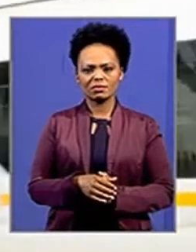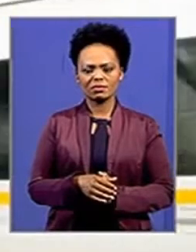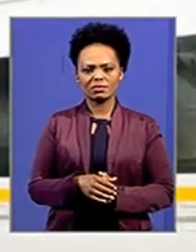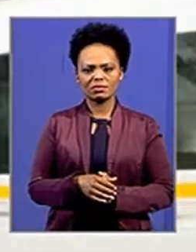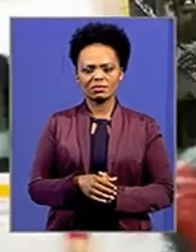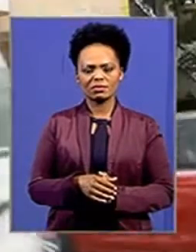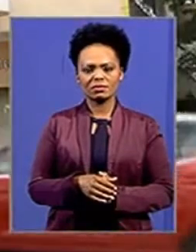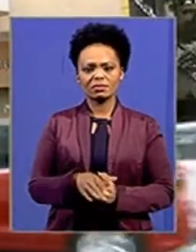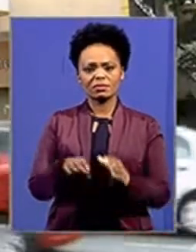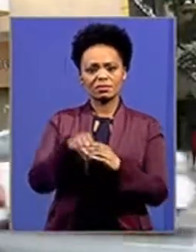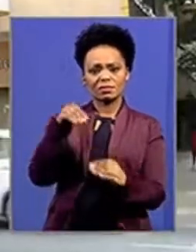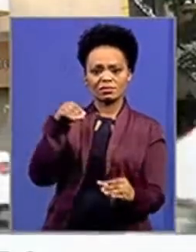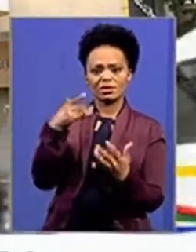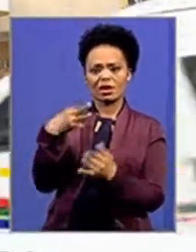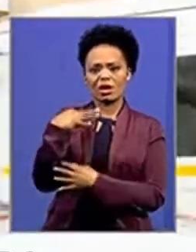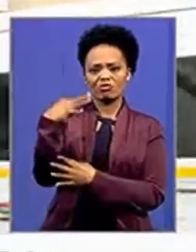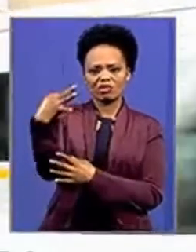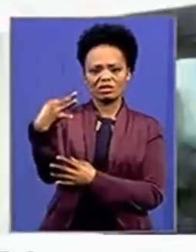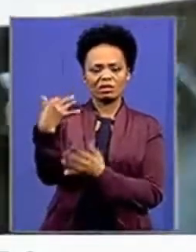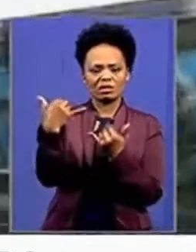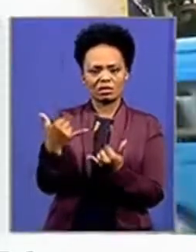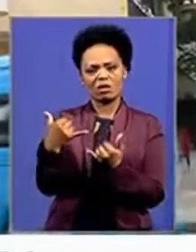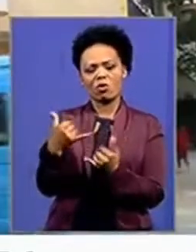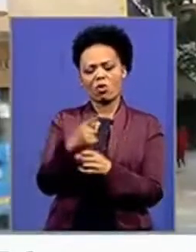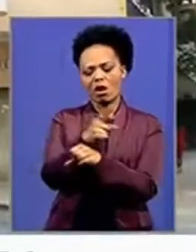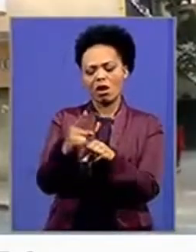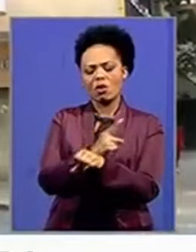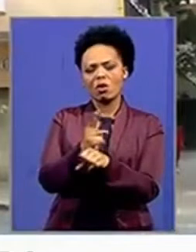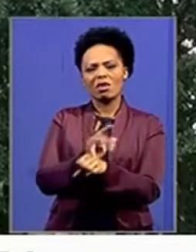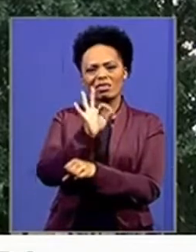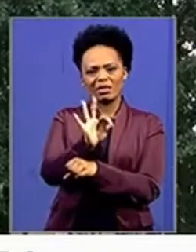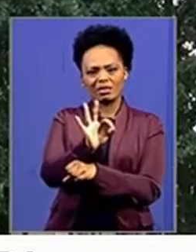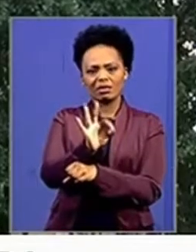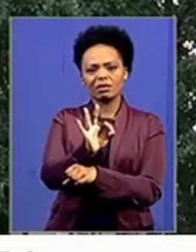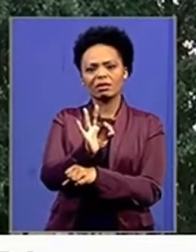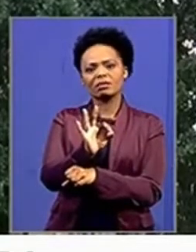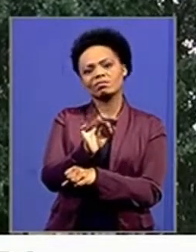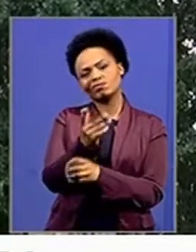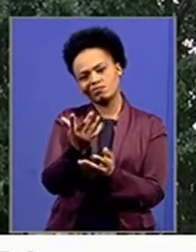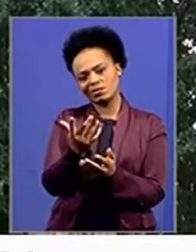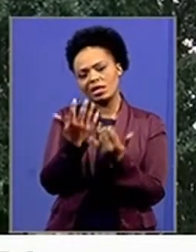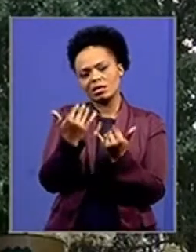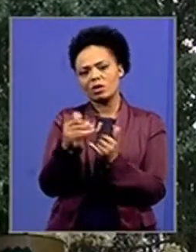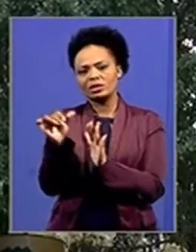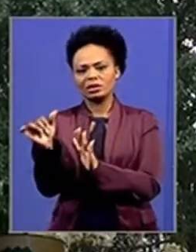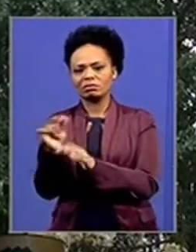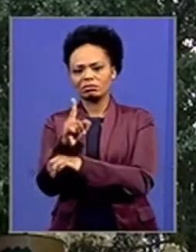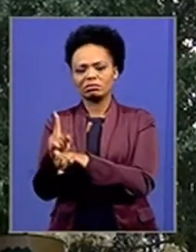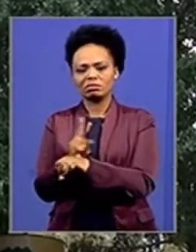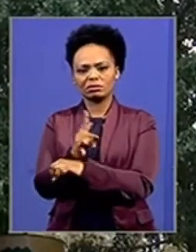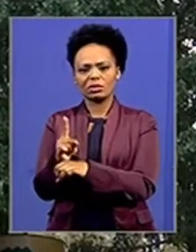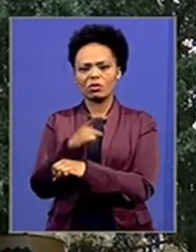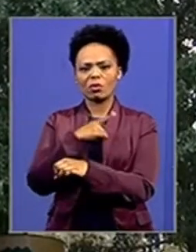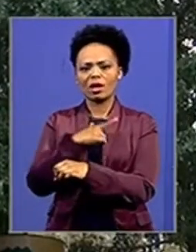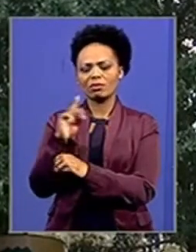Go gogela morago ga kopo ya go oketswa ga nako ka diura di le 36 ya go tlisa maina a bontlhopheng ba ANC kwa